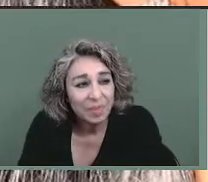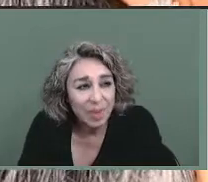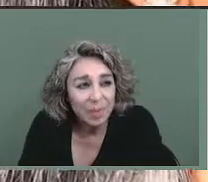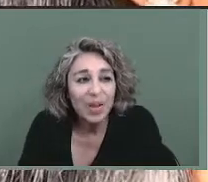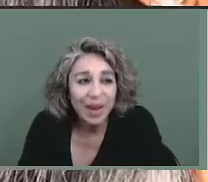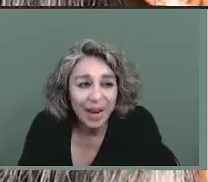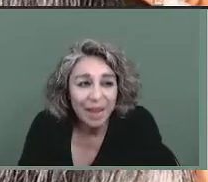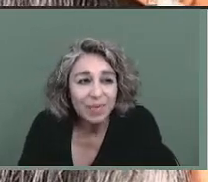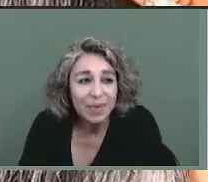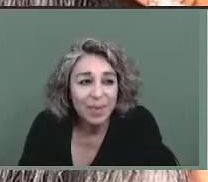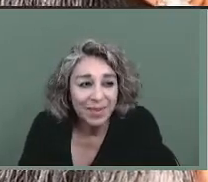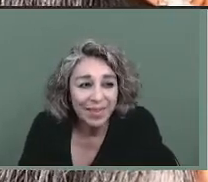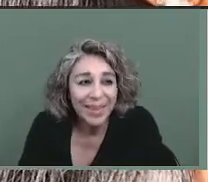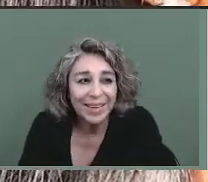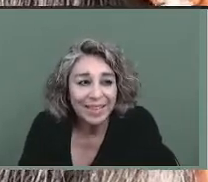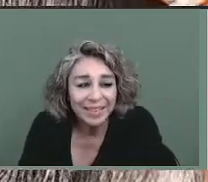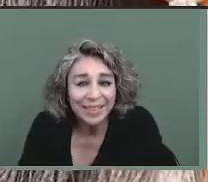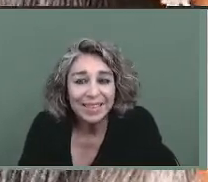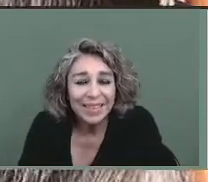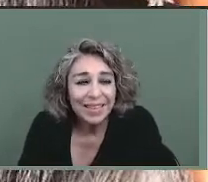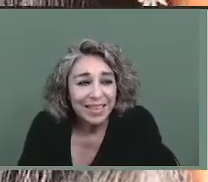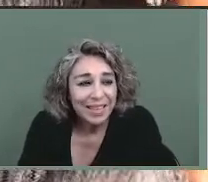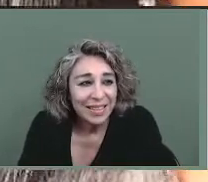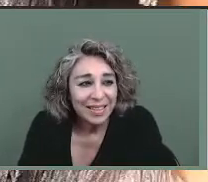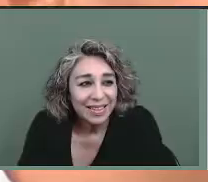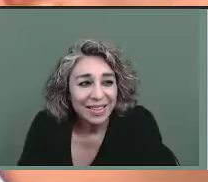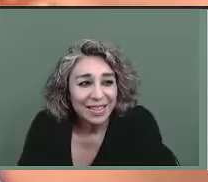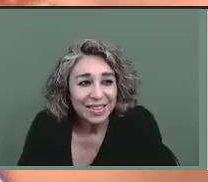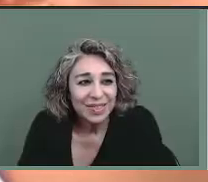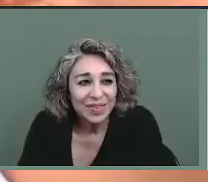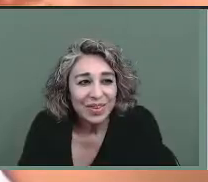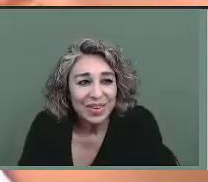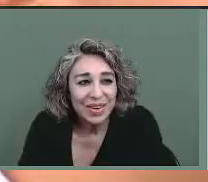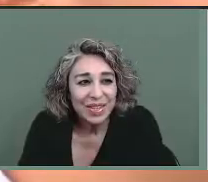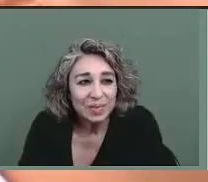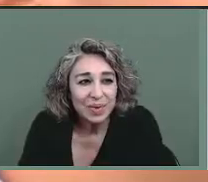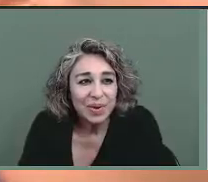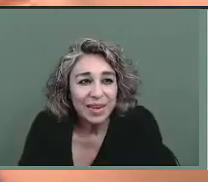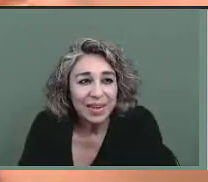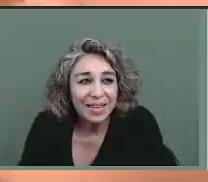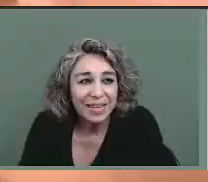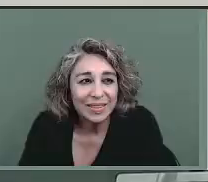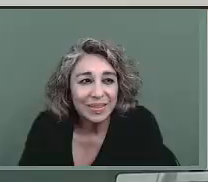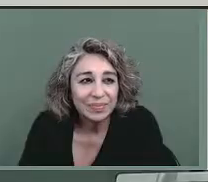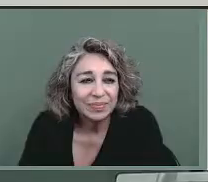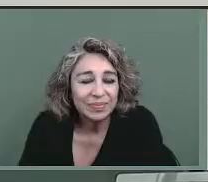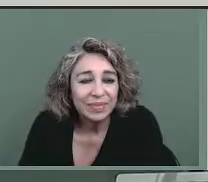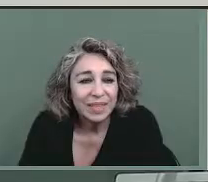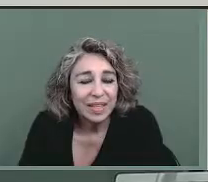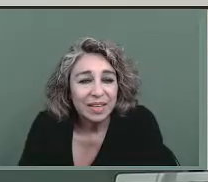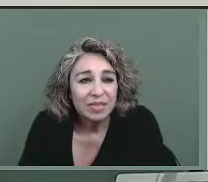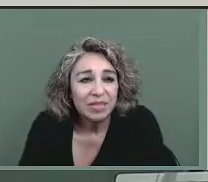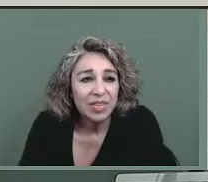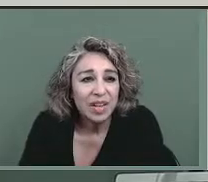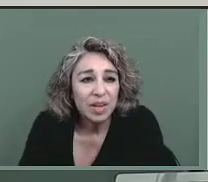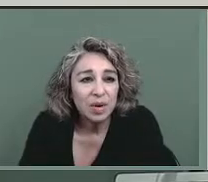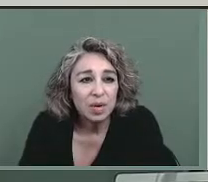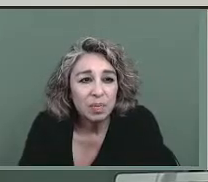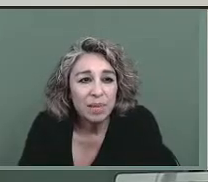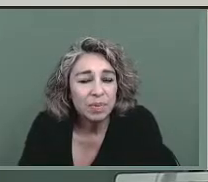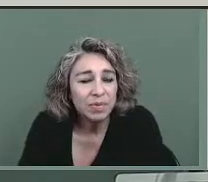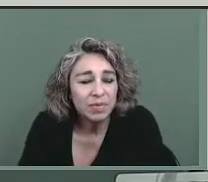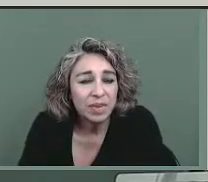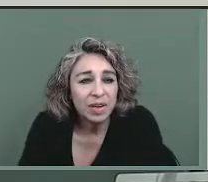The people are happy about that. So for transporting, for the